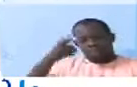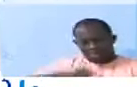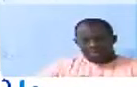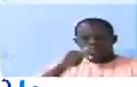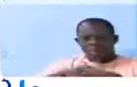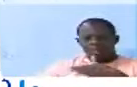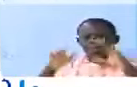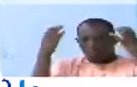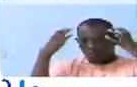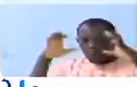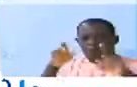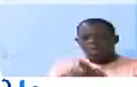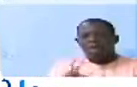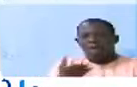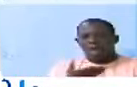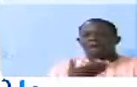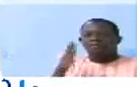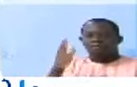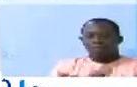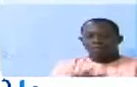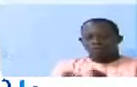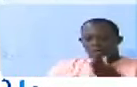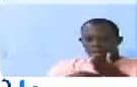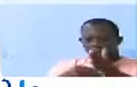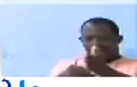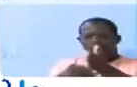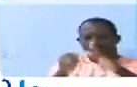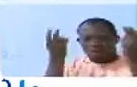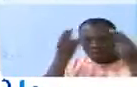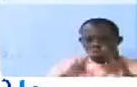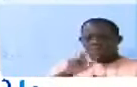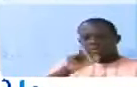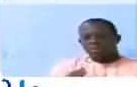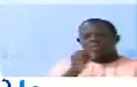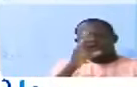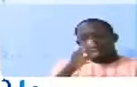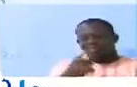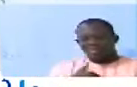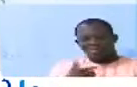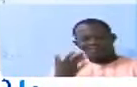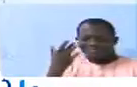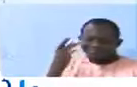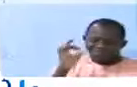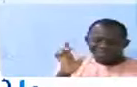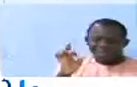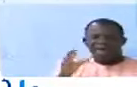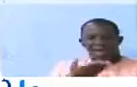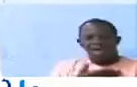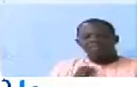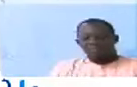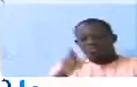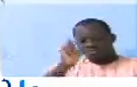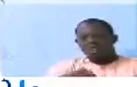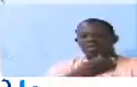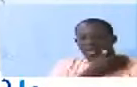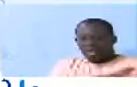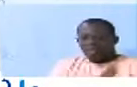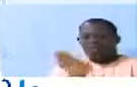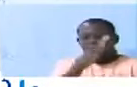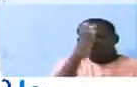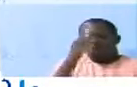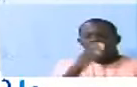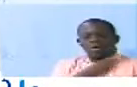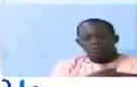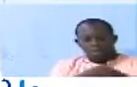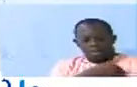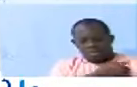case, there was a magistrate who said he was not well, he has to leave and go and seek for treatment. Nimanyina